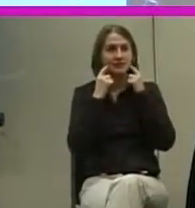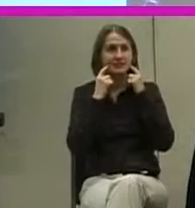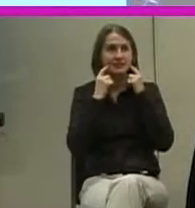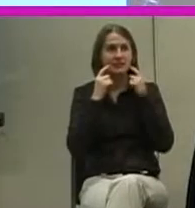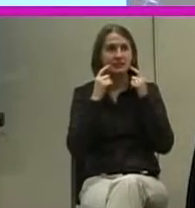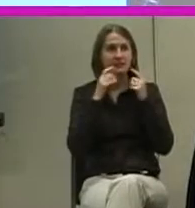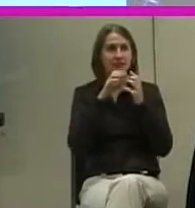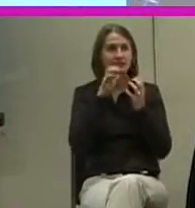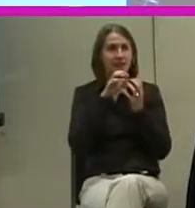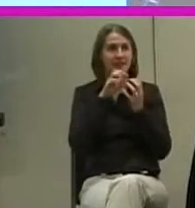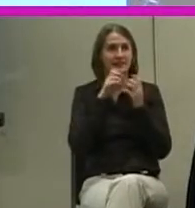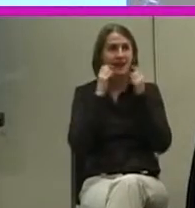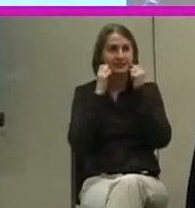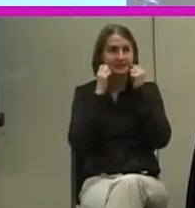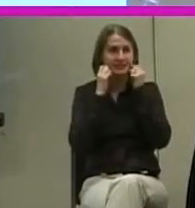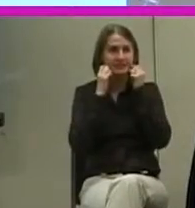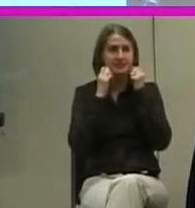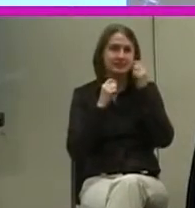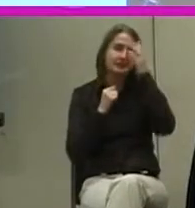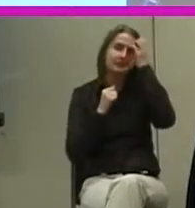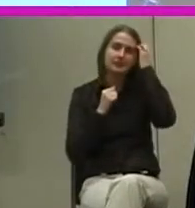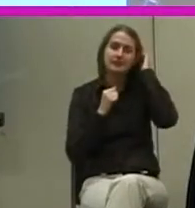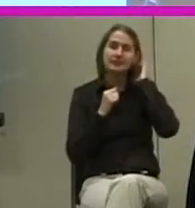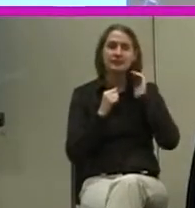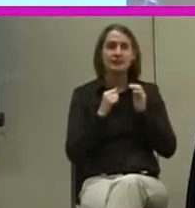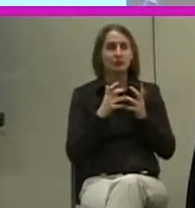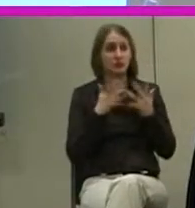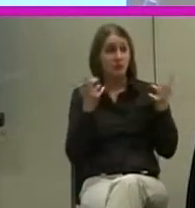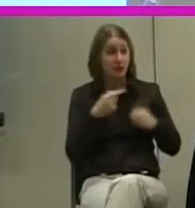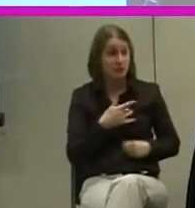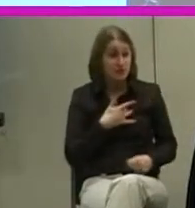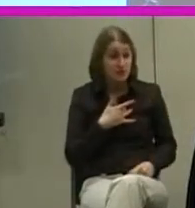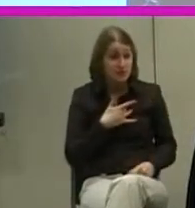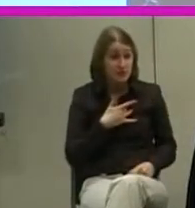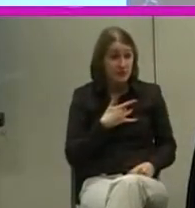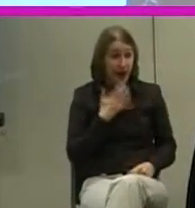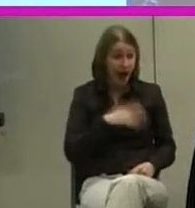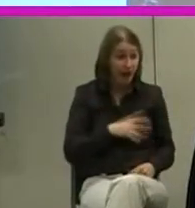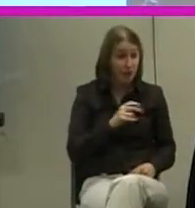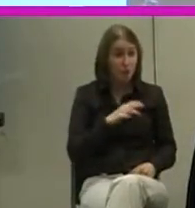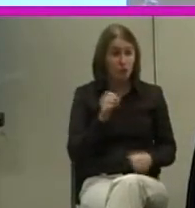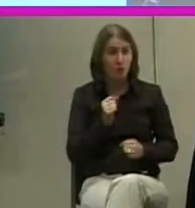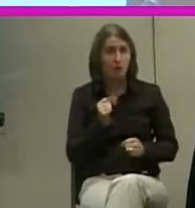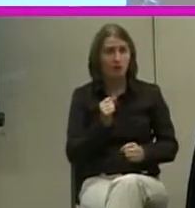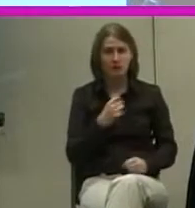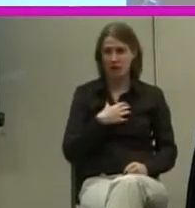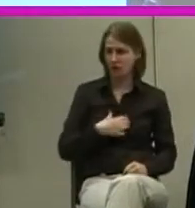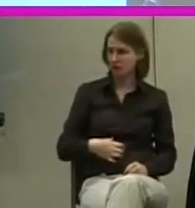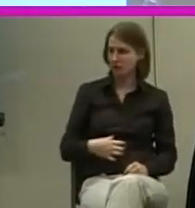together? When you get mad, do you feel hot or cold?